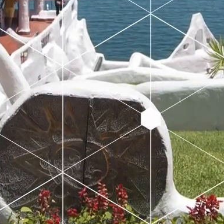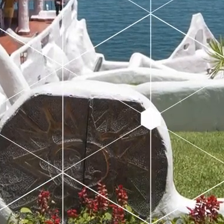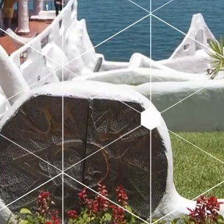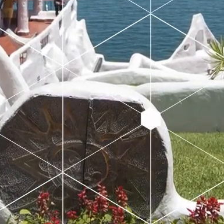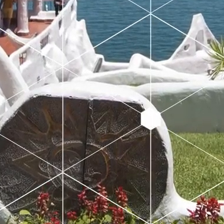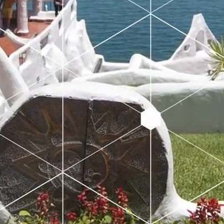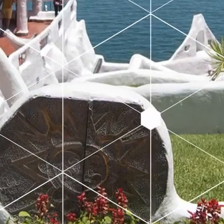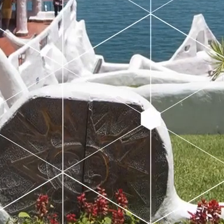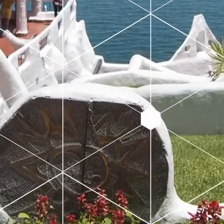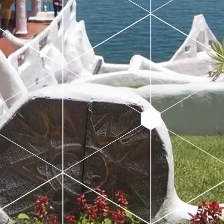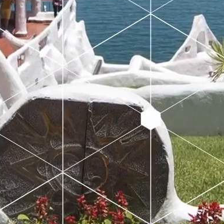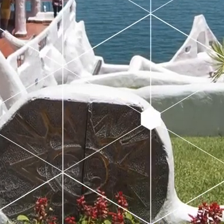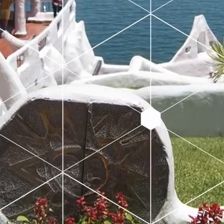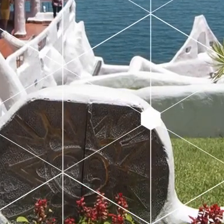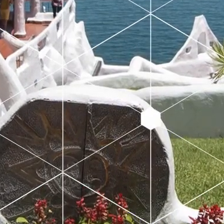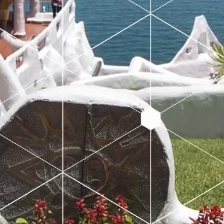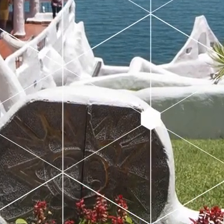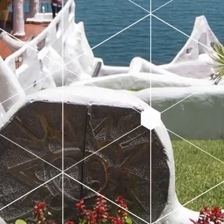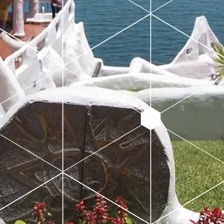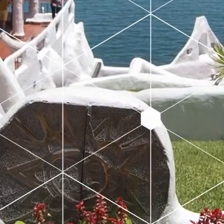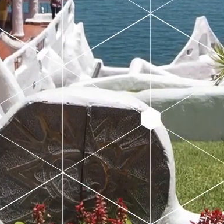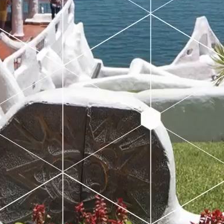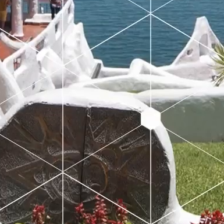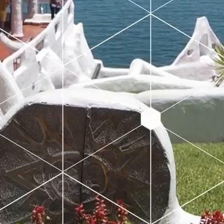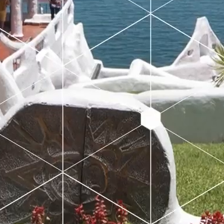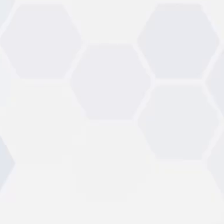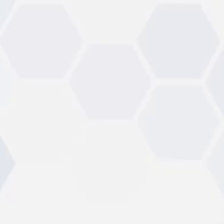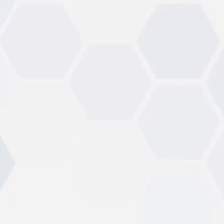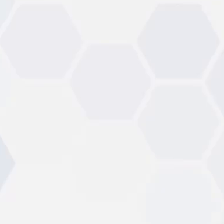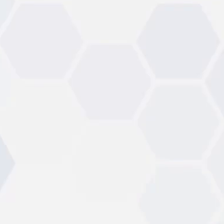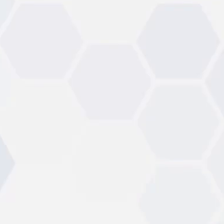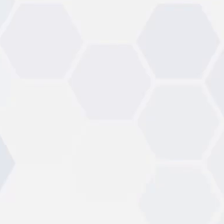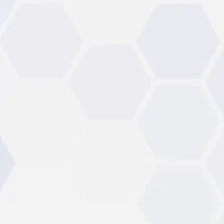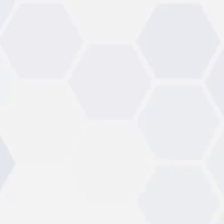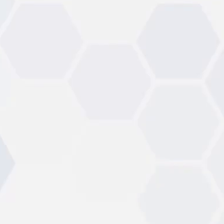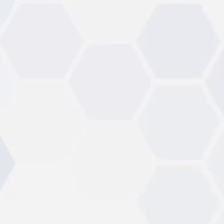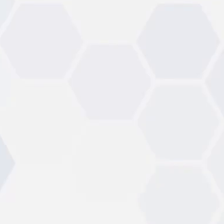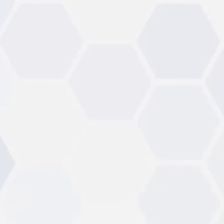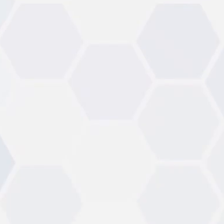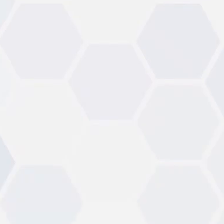I will give some opening remarks for the session.